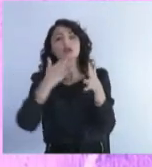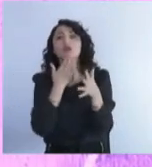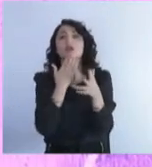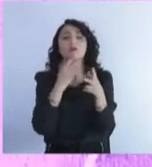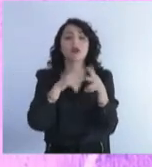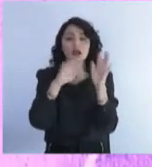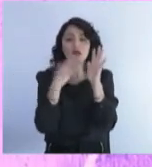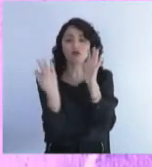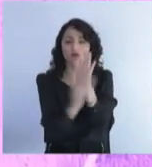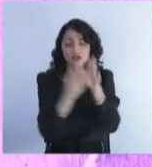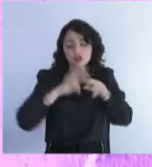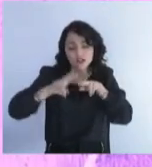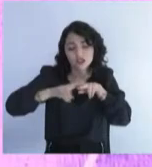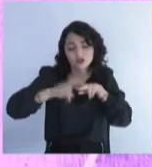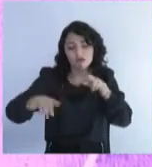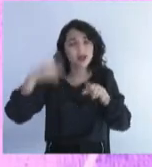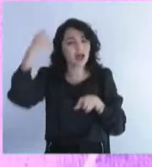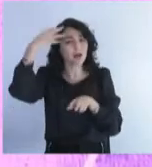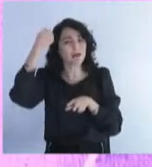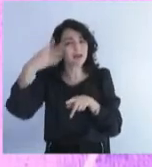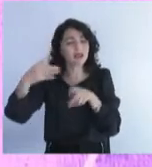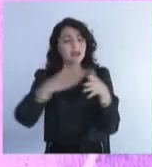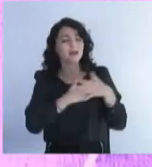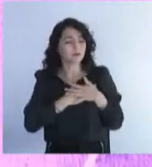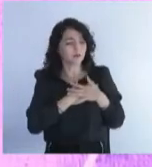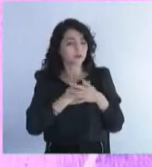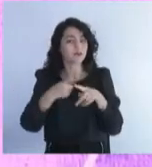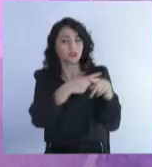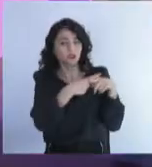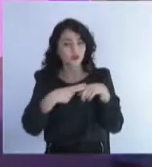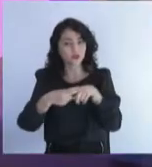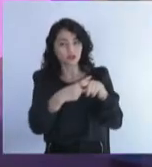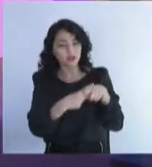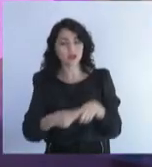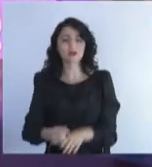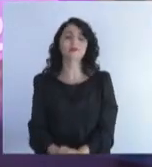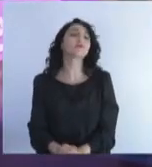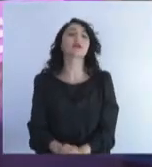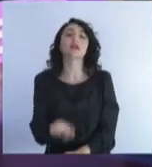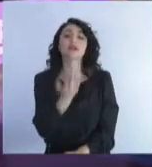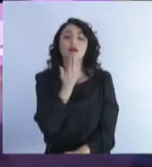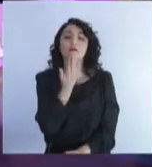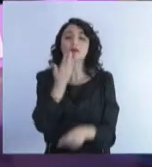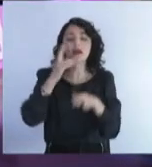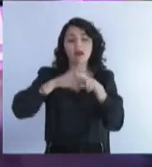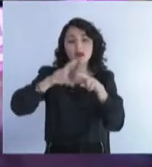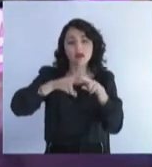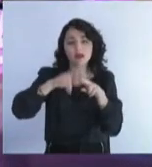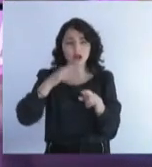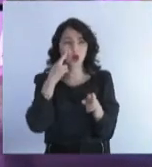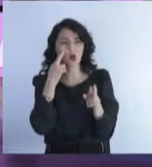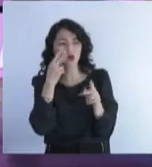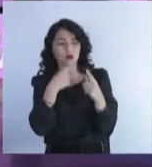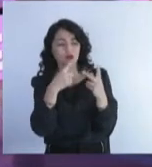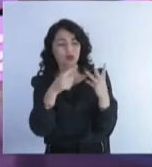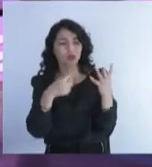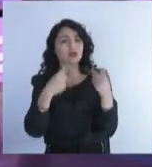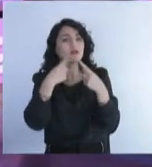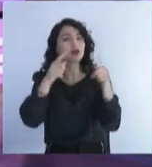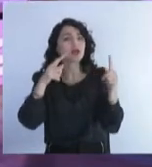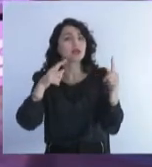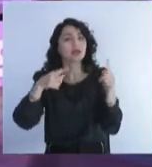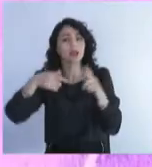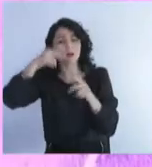para el Aprendizaje Académico, Social y Emocional. También ha sido reconocido con el Lifetime Career Award de la